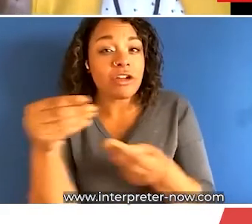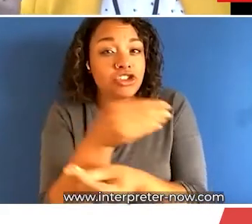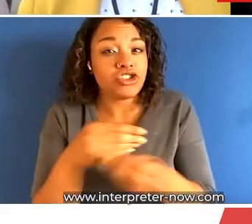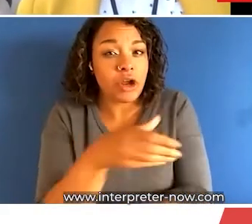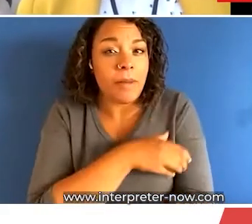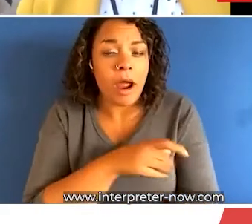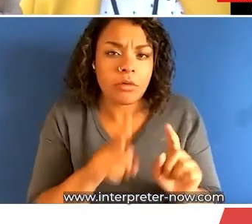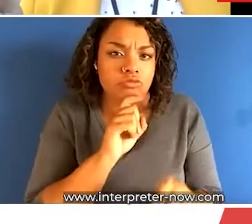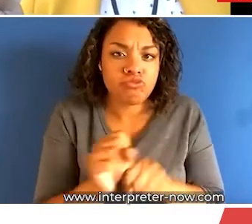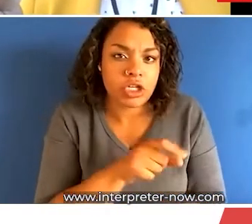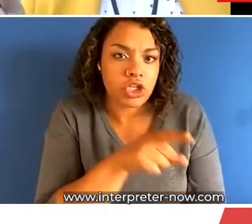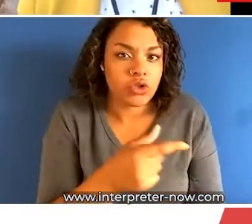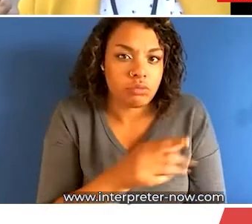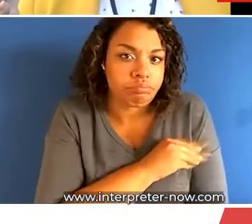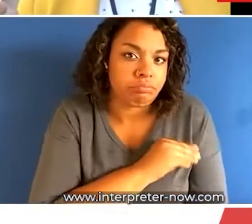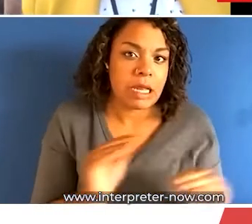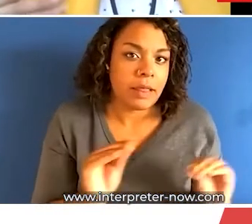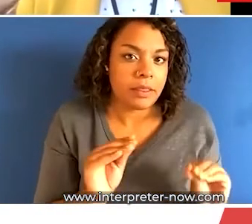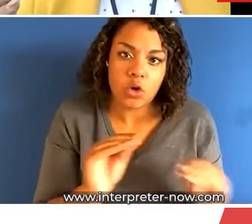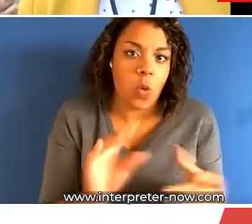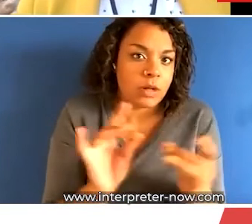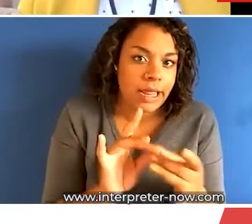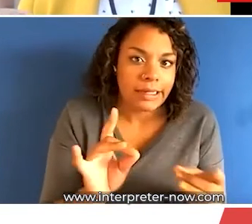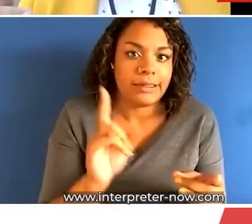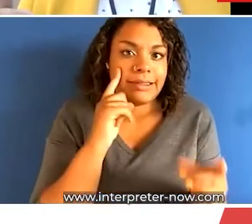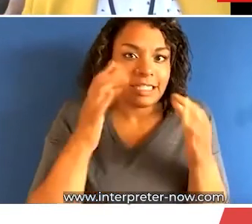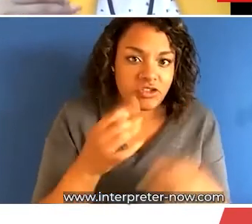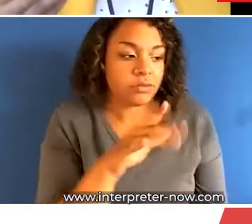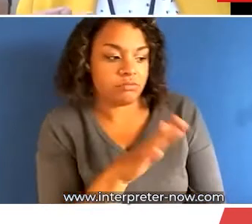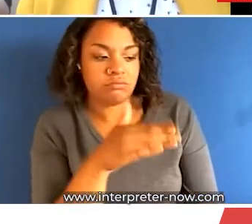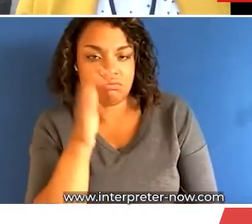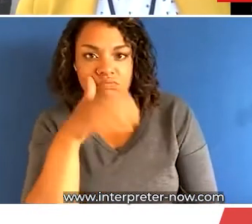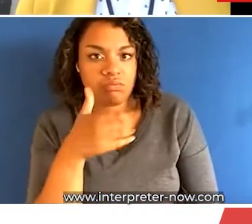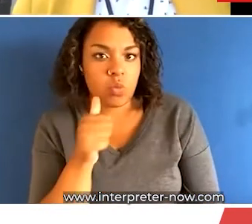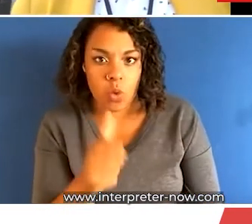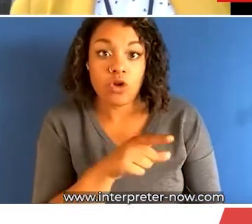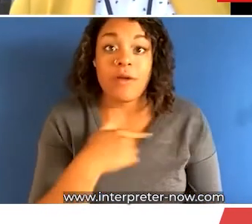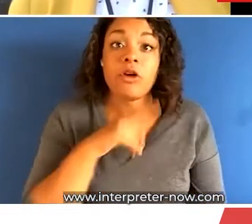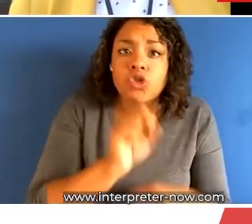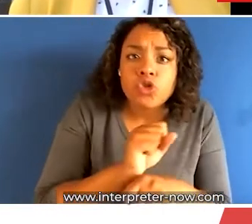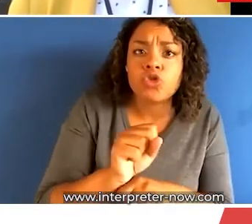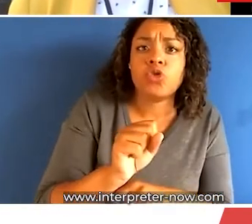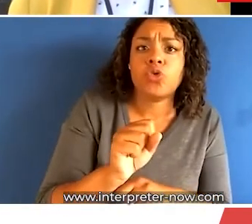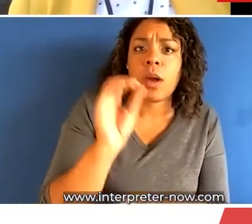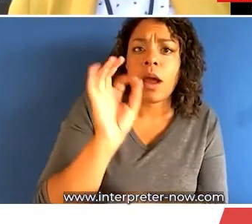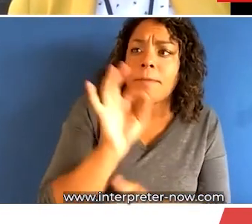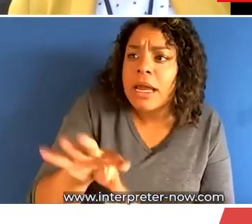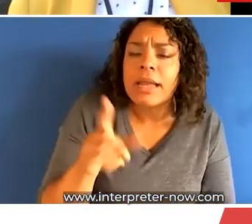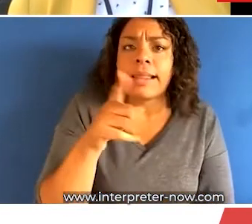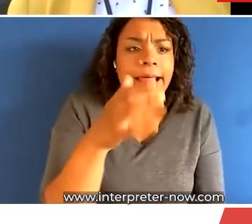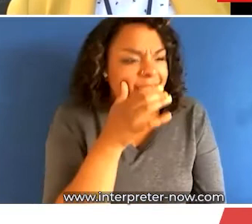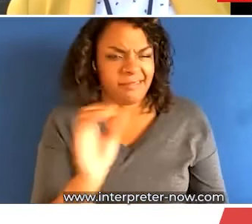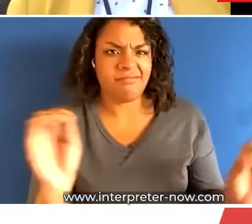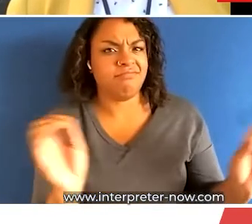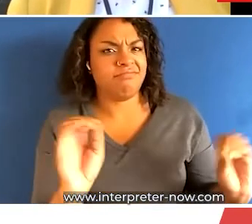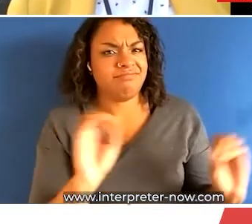you don't actually have any say or decision making or true buy-in or investment, right? And so I